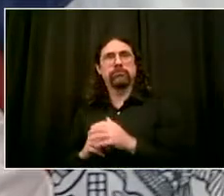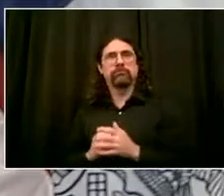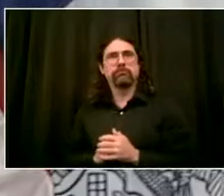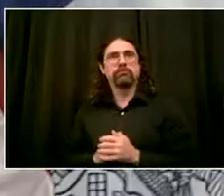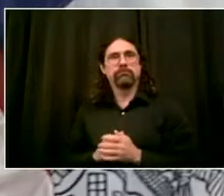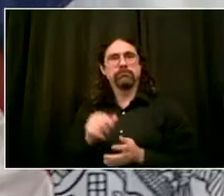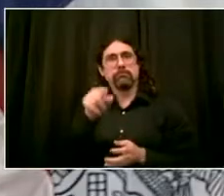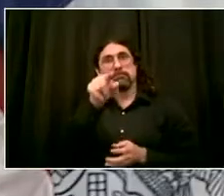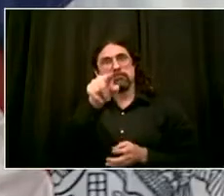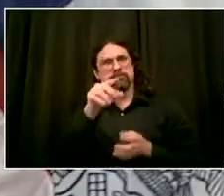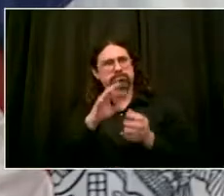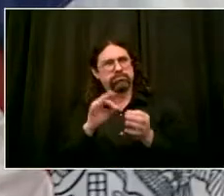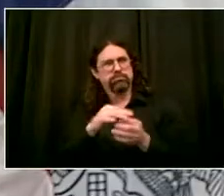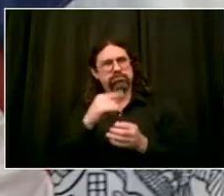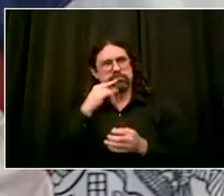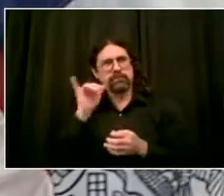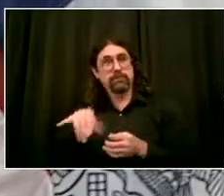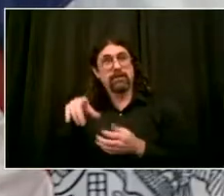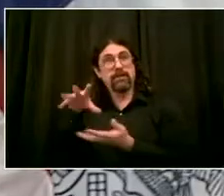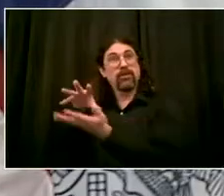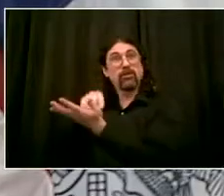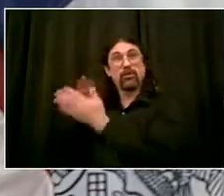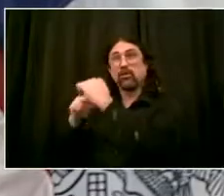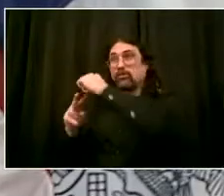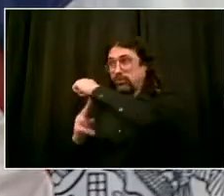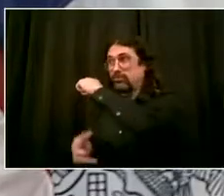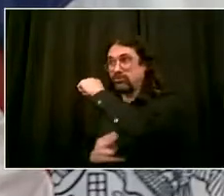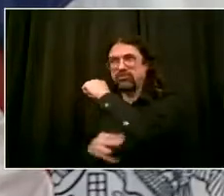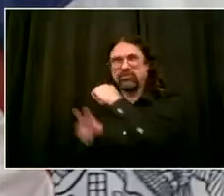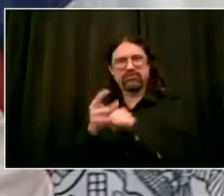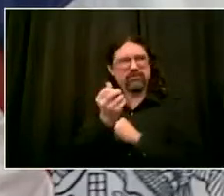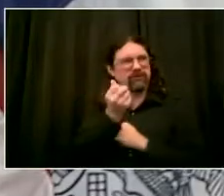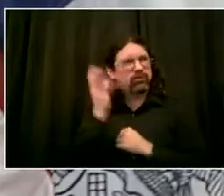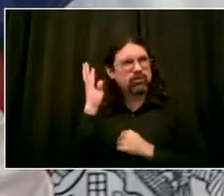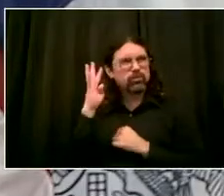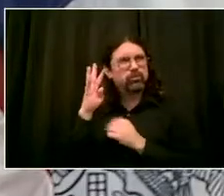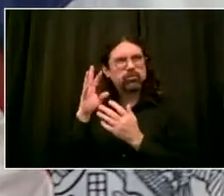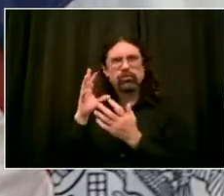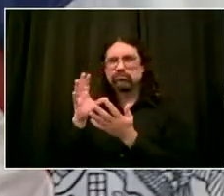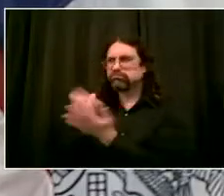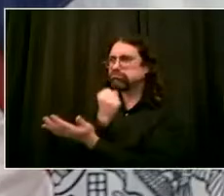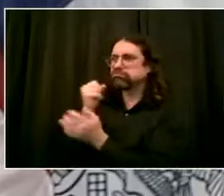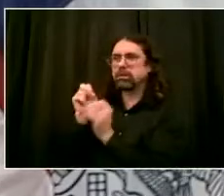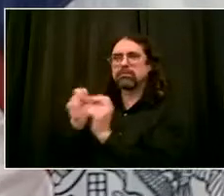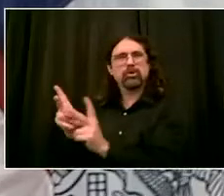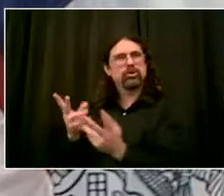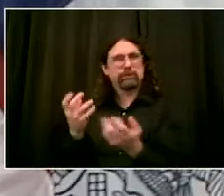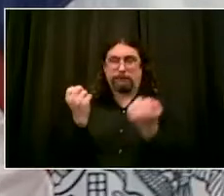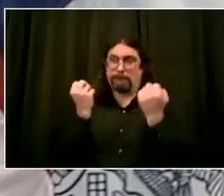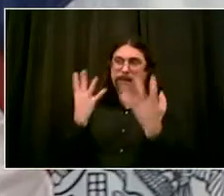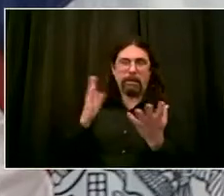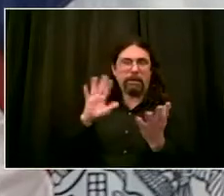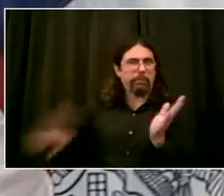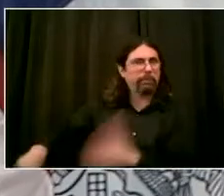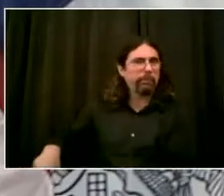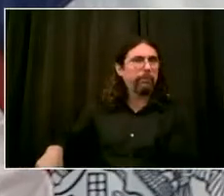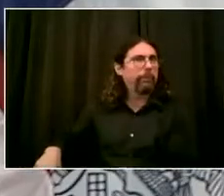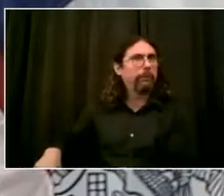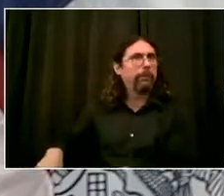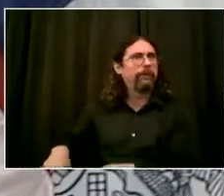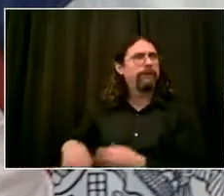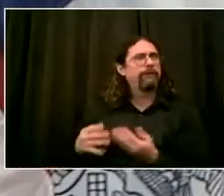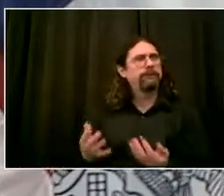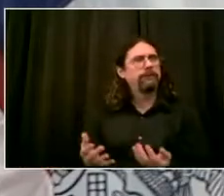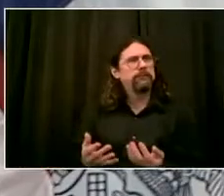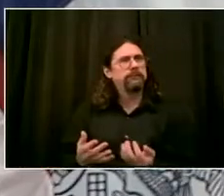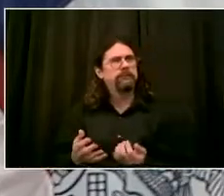from these sites so does the city understand why there's been less enrollment than expected and what are you doing to make sure that the